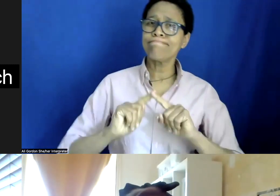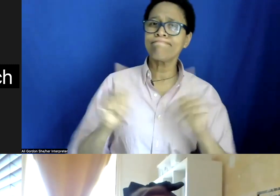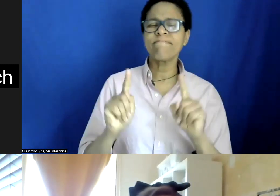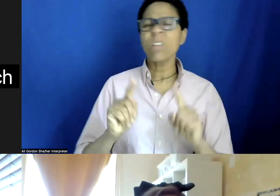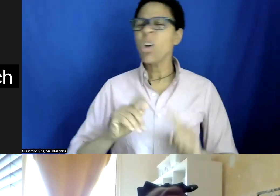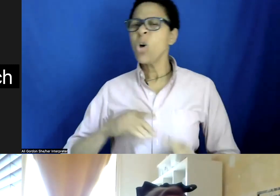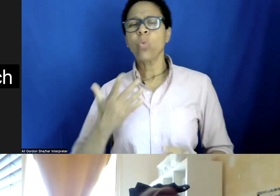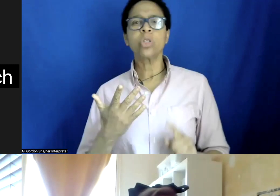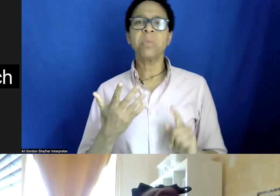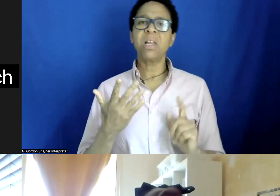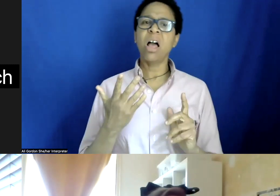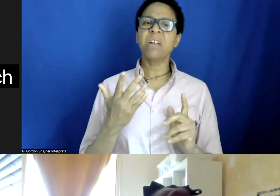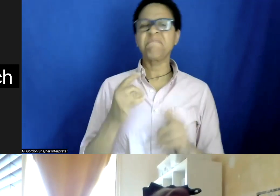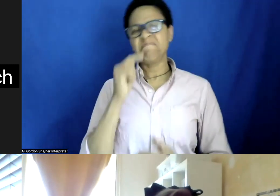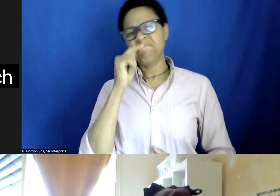stuffy, to use a